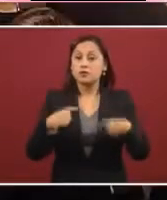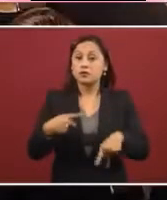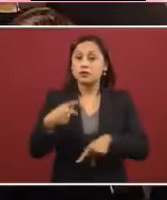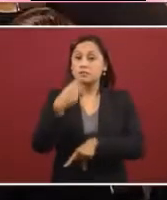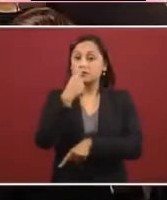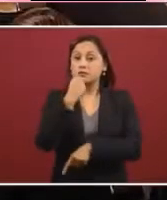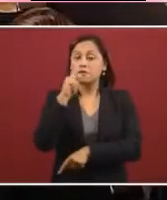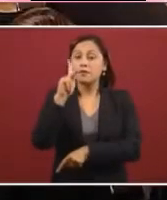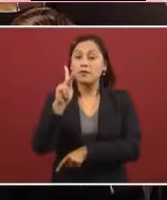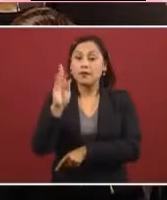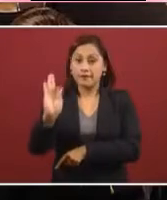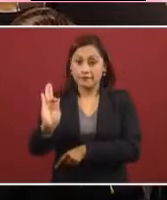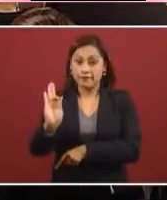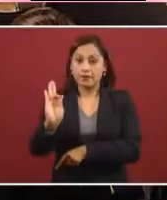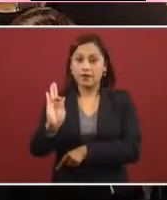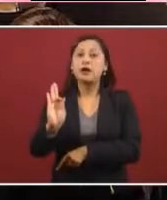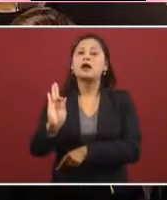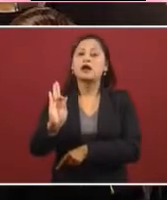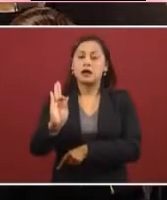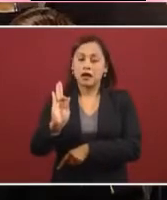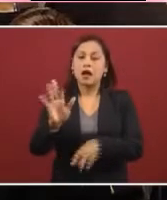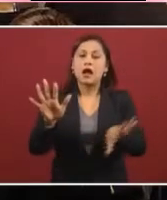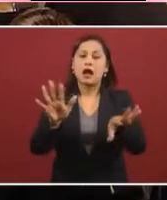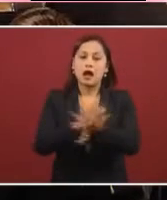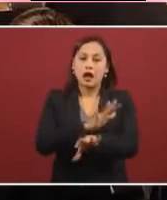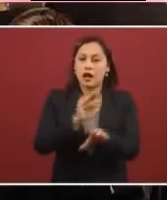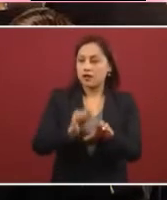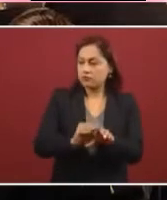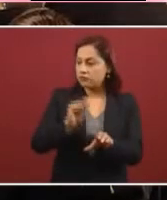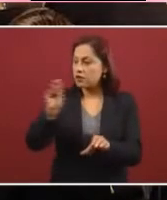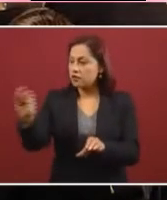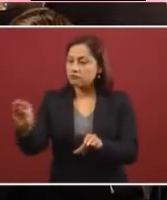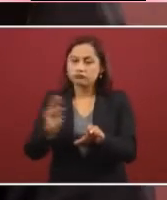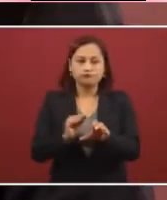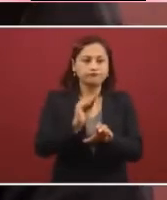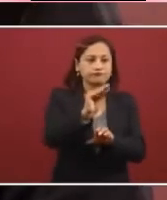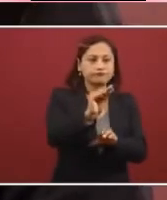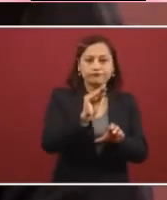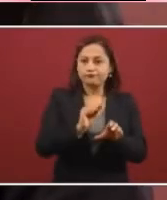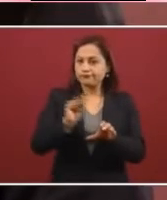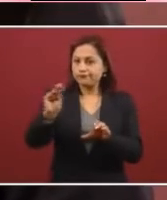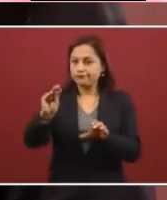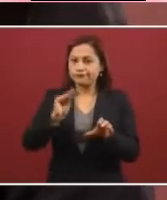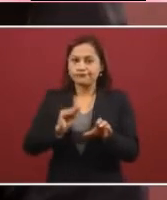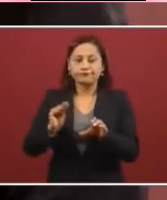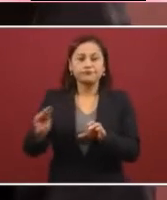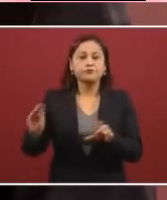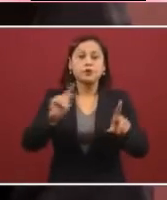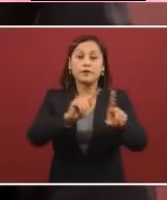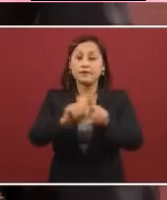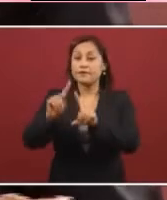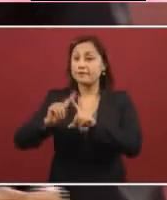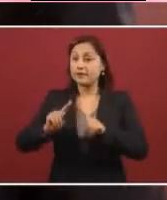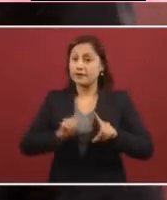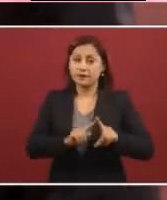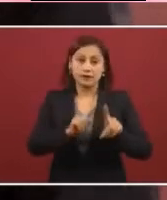all the elements will be put in new positions. There's works, there's